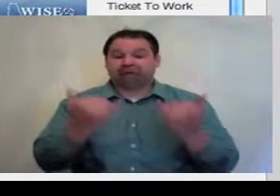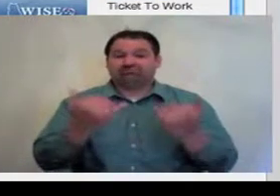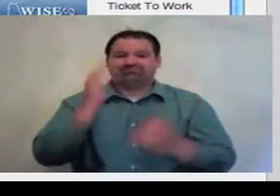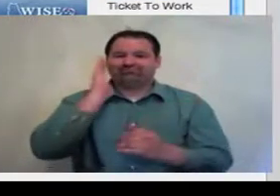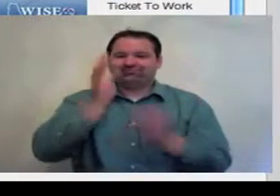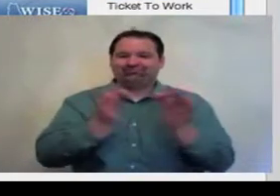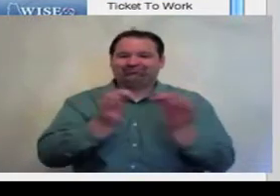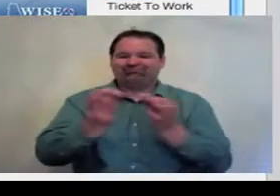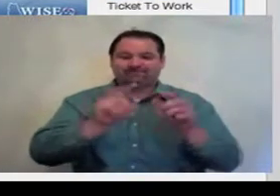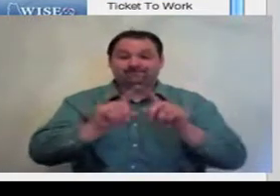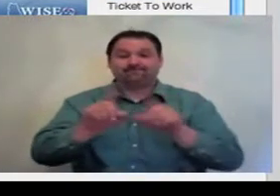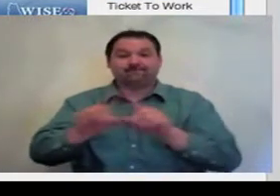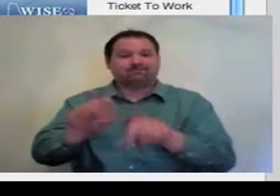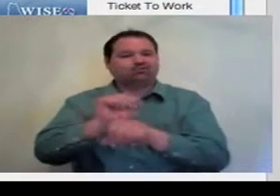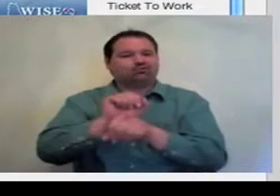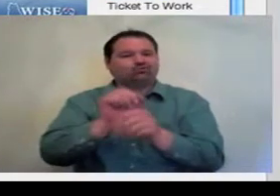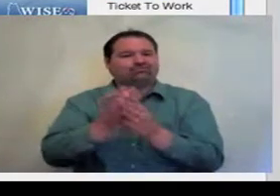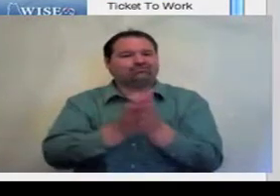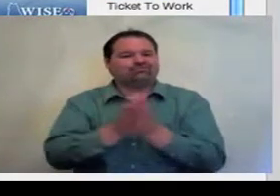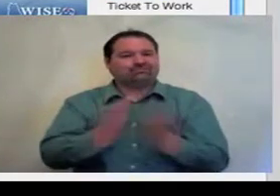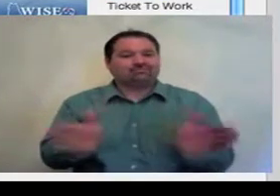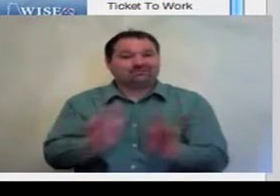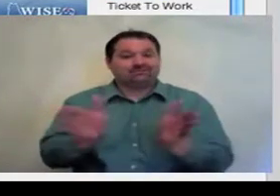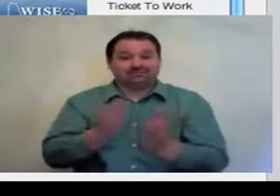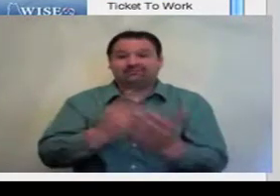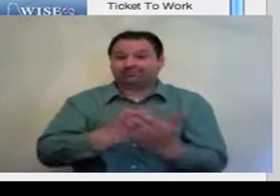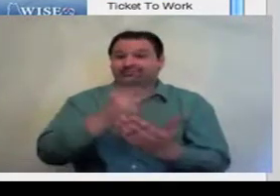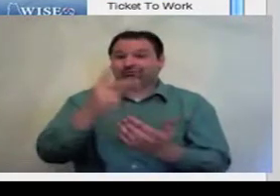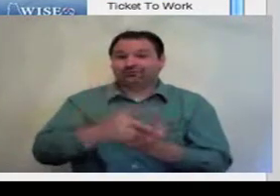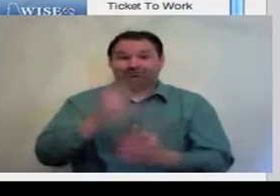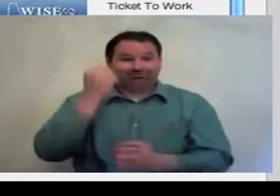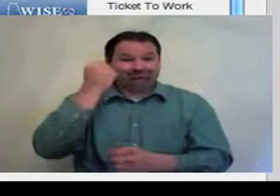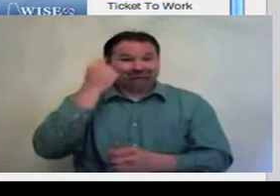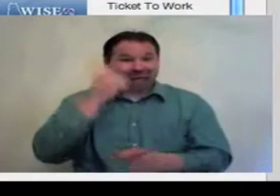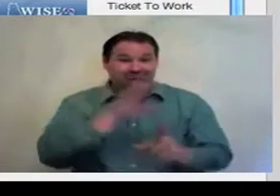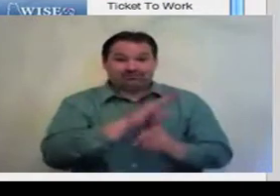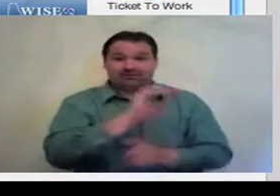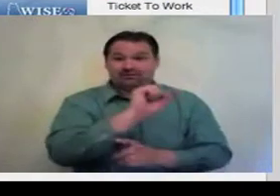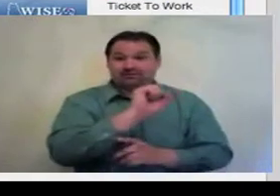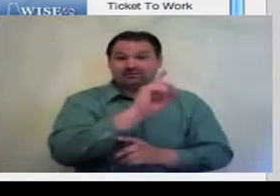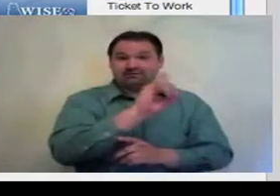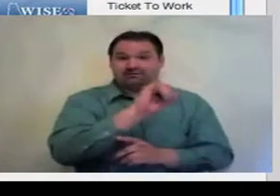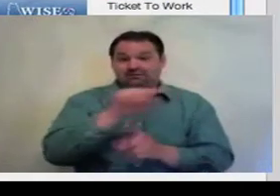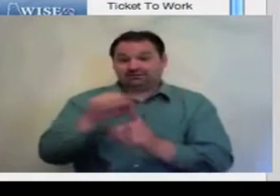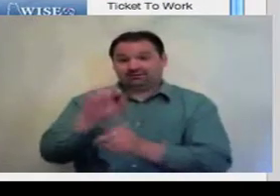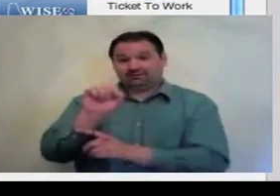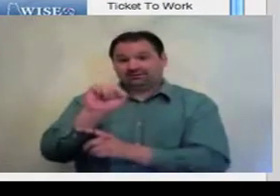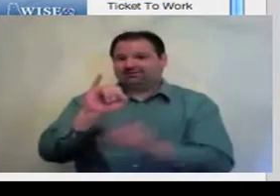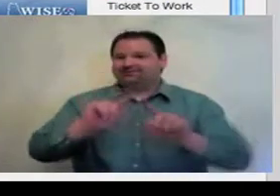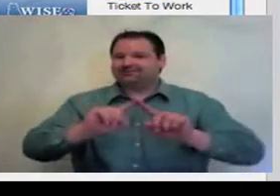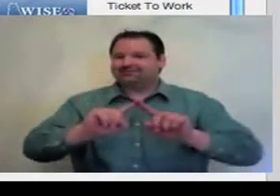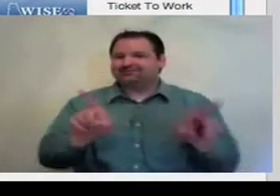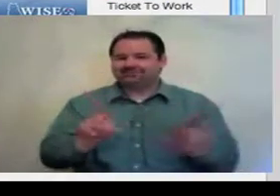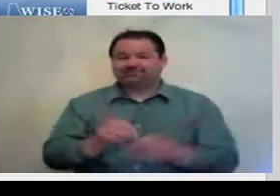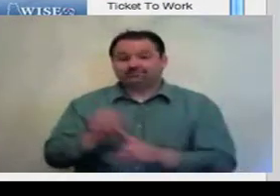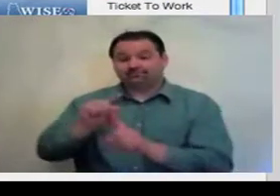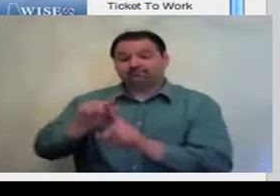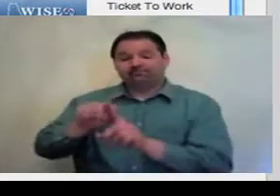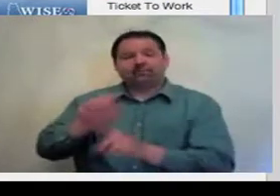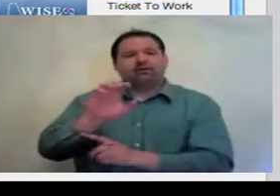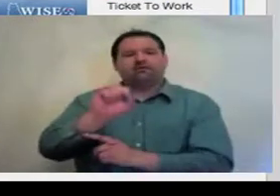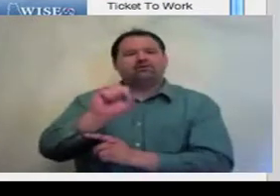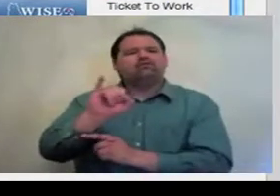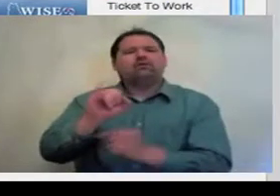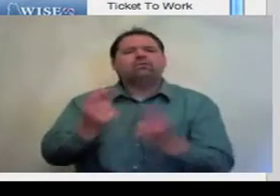We're going to review the different work incentive programs, and again, we're going to do them by the different programs, the SSDI and then the SSI. The SSI